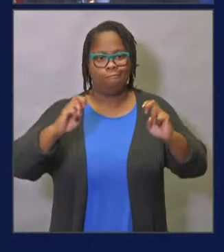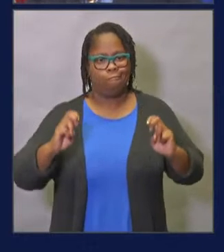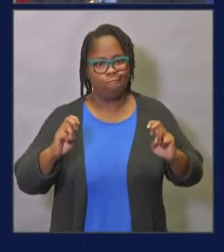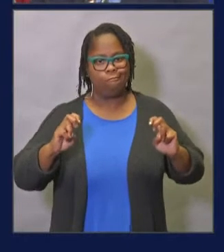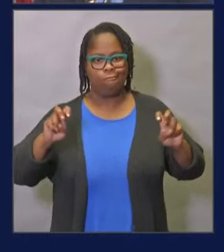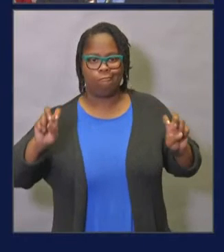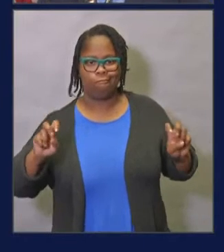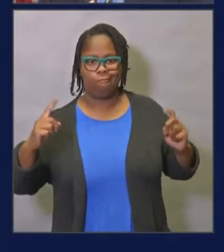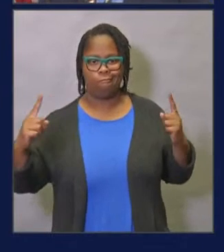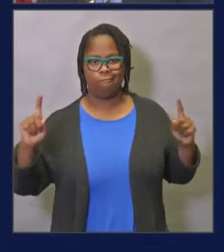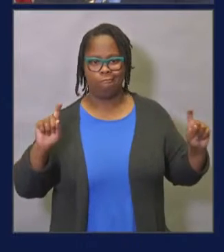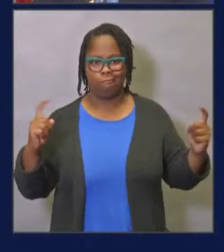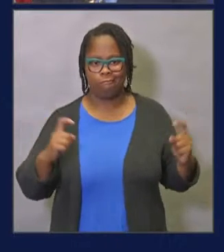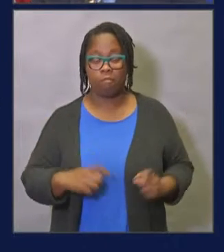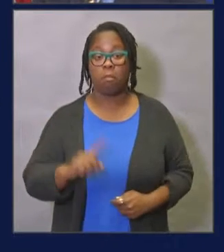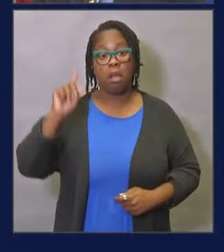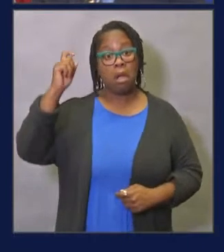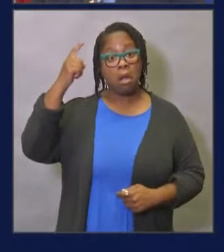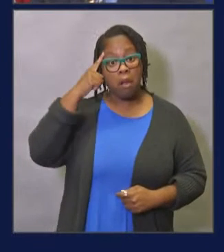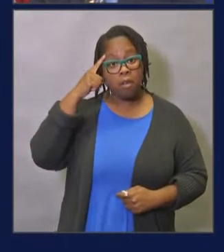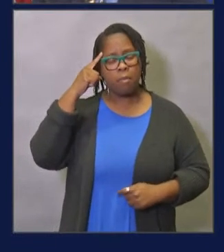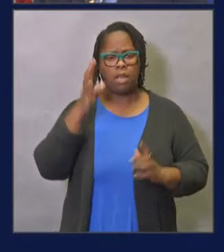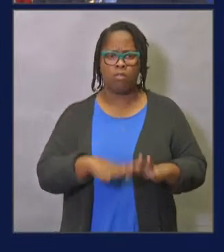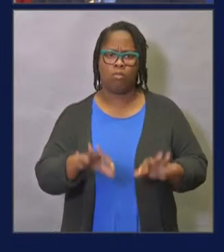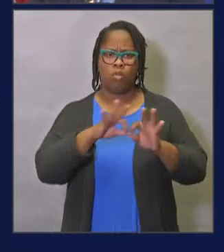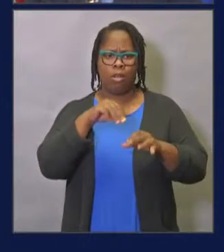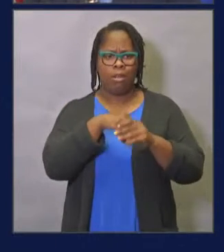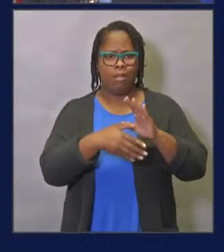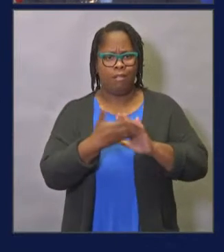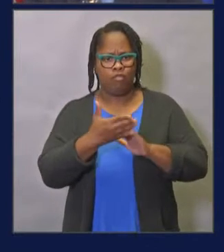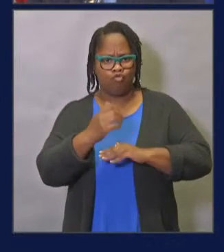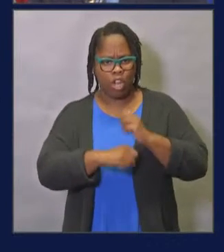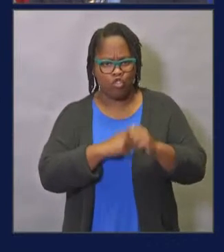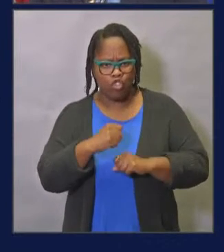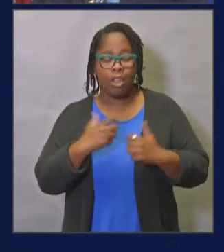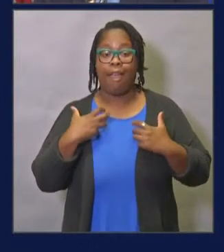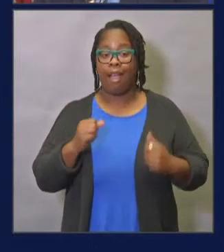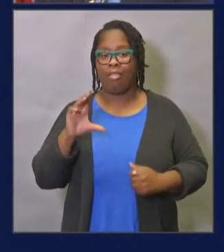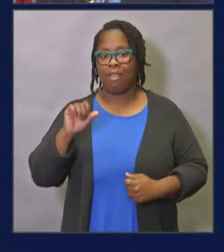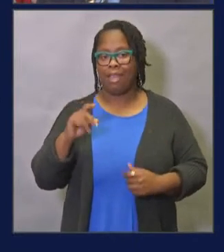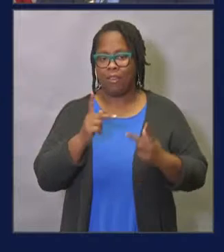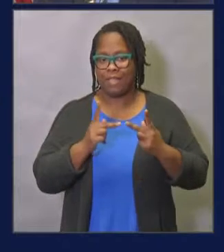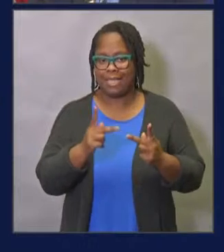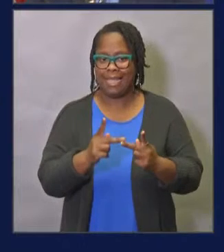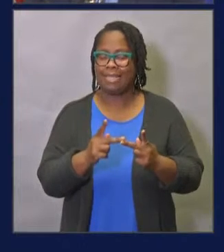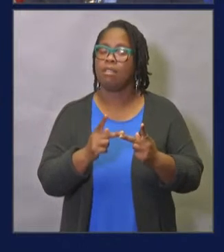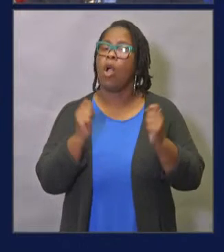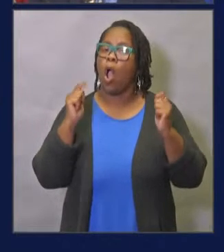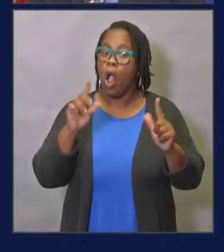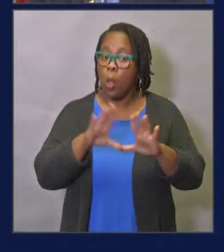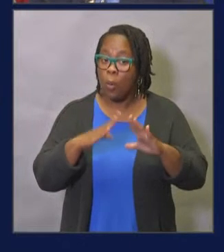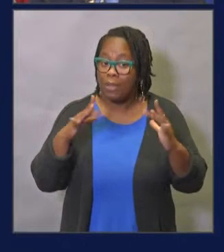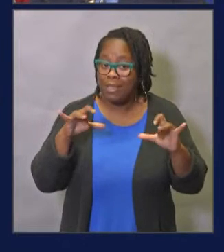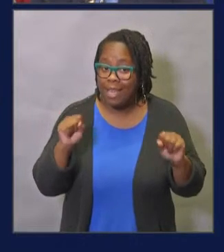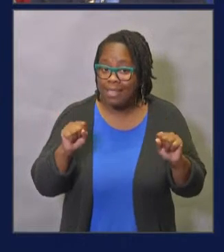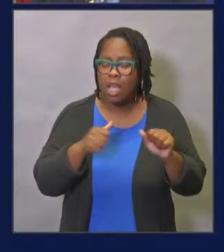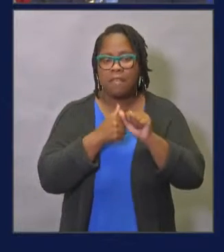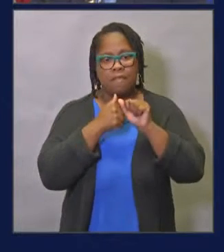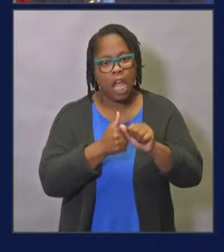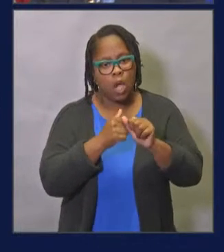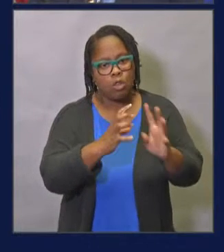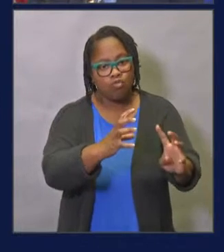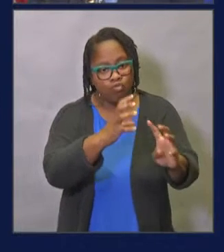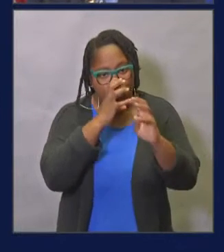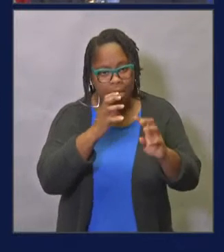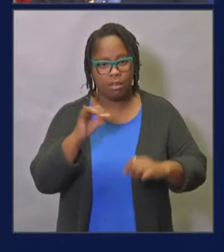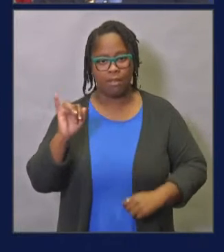infrastructure sectors are open, as well as all healthcare facilities, all operating under strict infection control